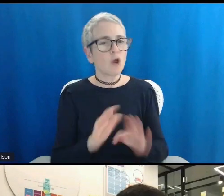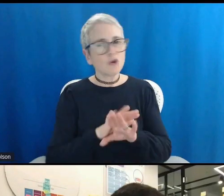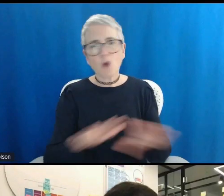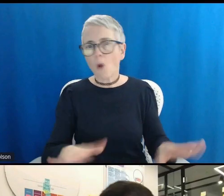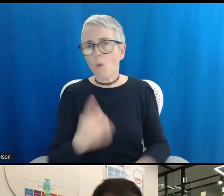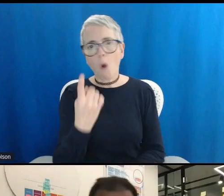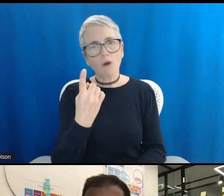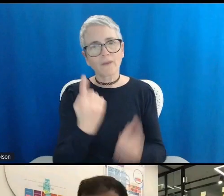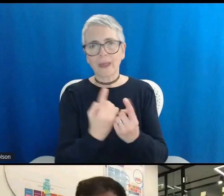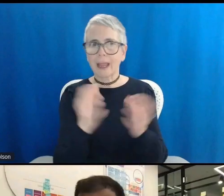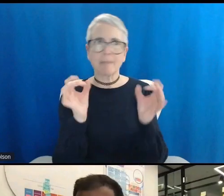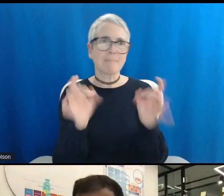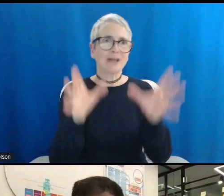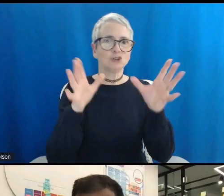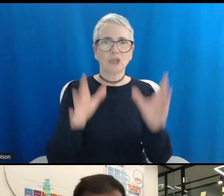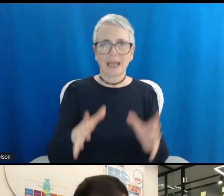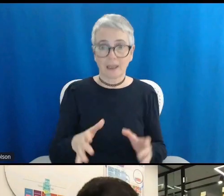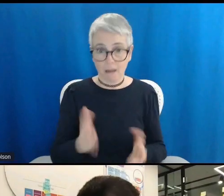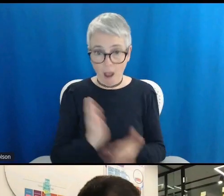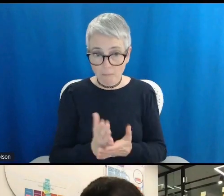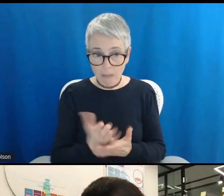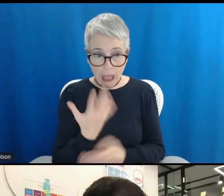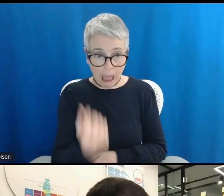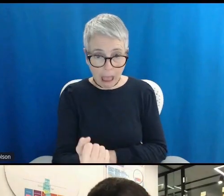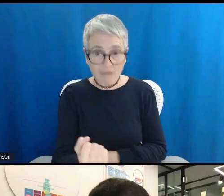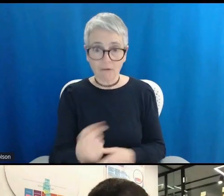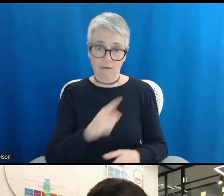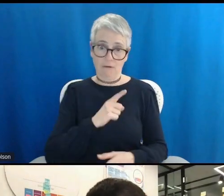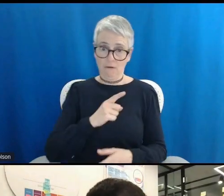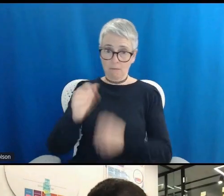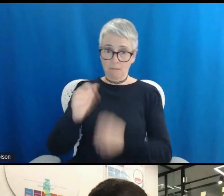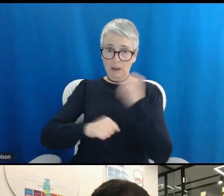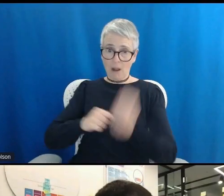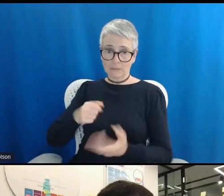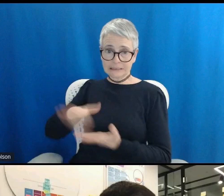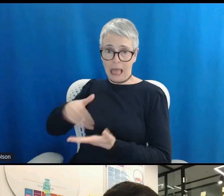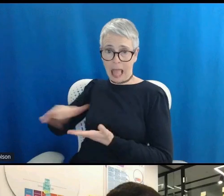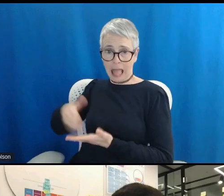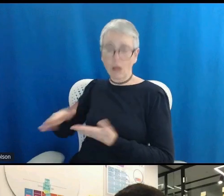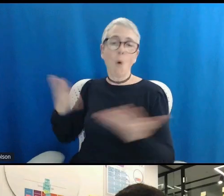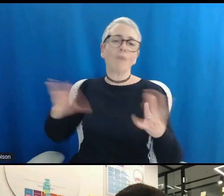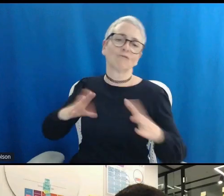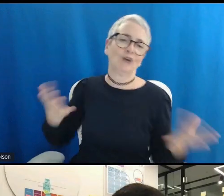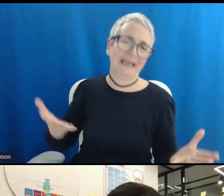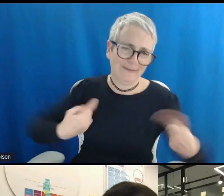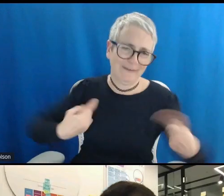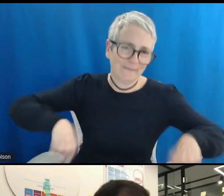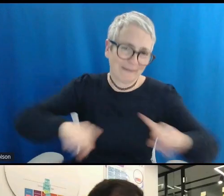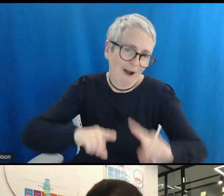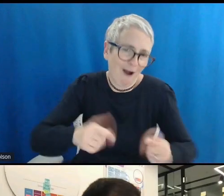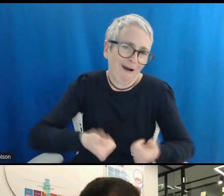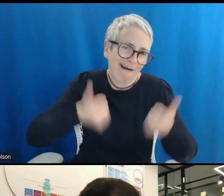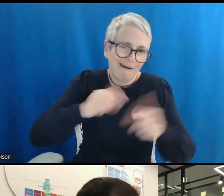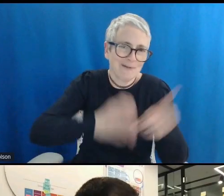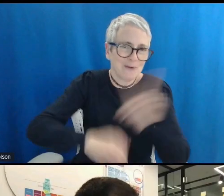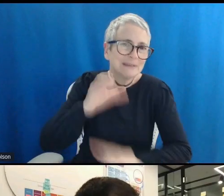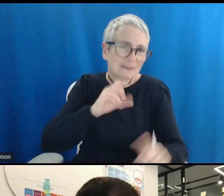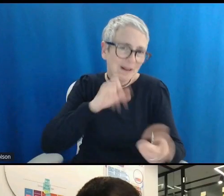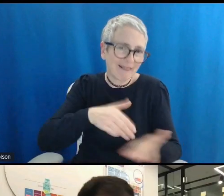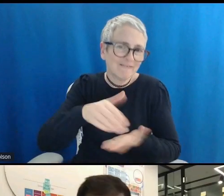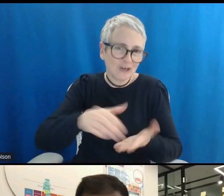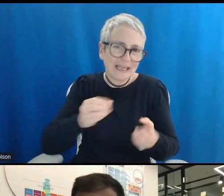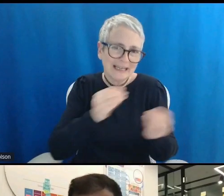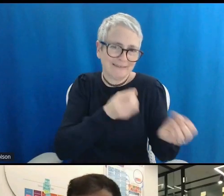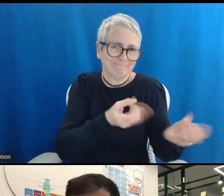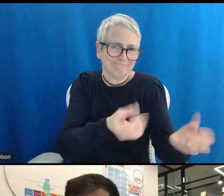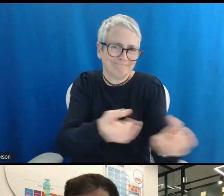there was, we would bottle it and sell it for a fortune or give it away for free, because we're that kind of community, aren't we? So there's not one thing that